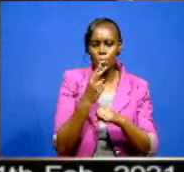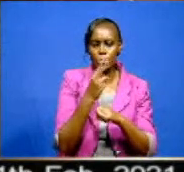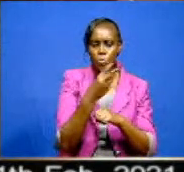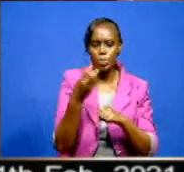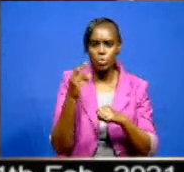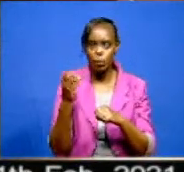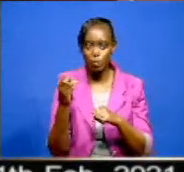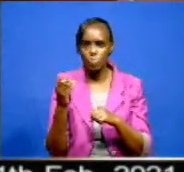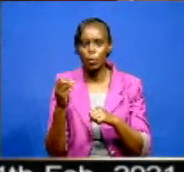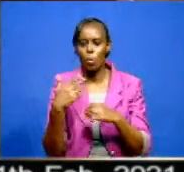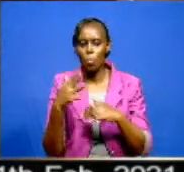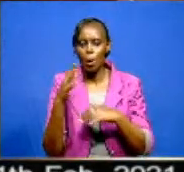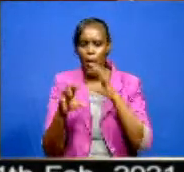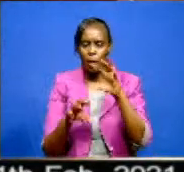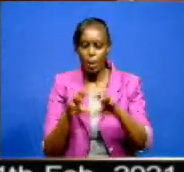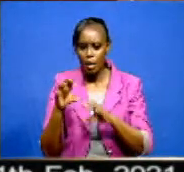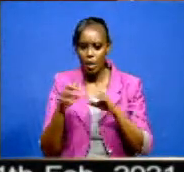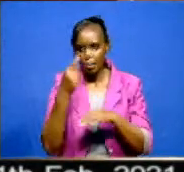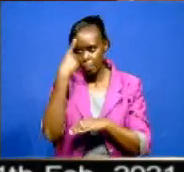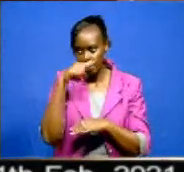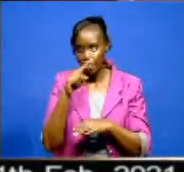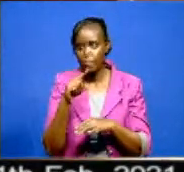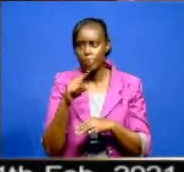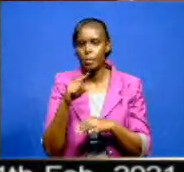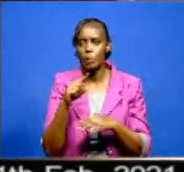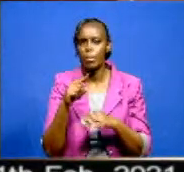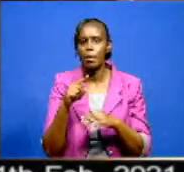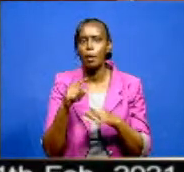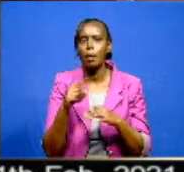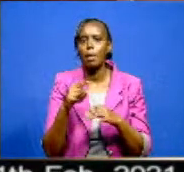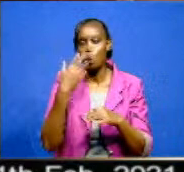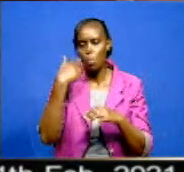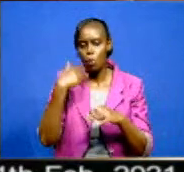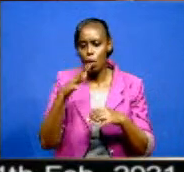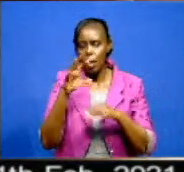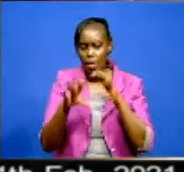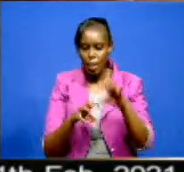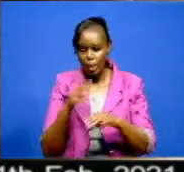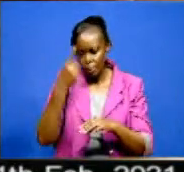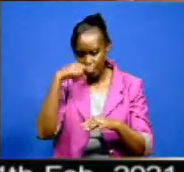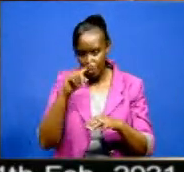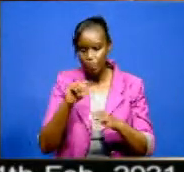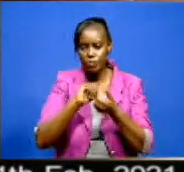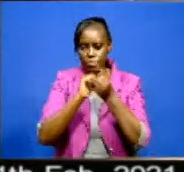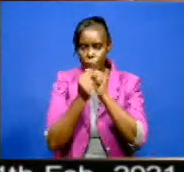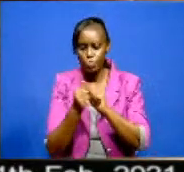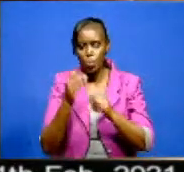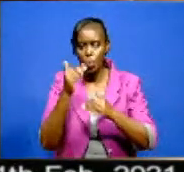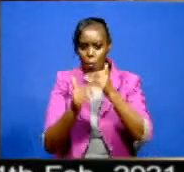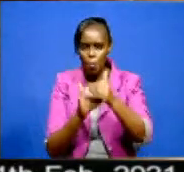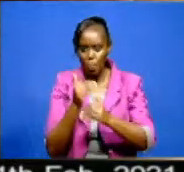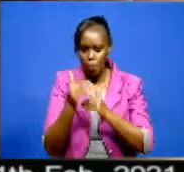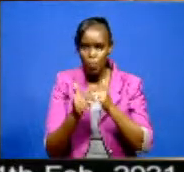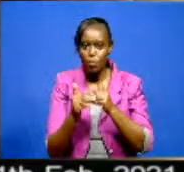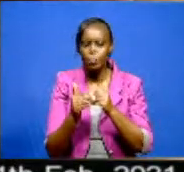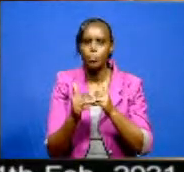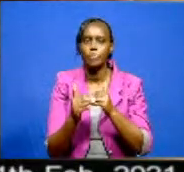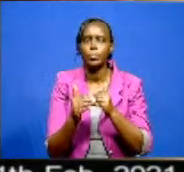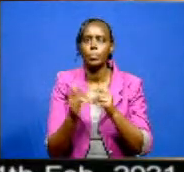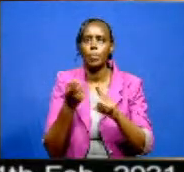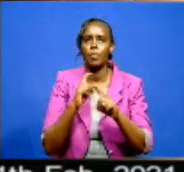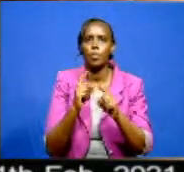2020 on wildlife policy is the end result of wildlife policy reform process, which have been ongoing